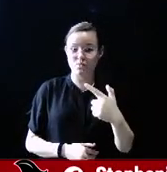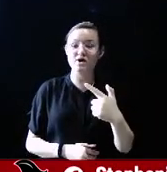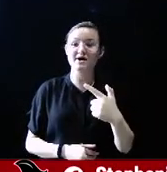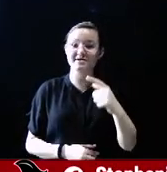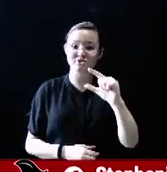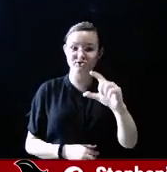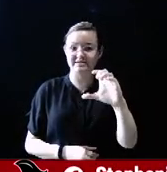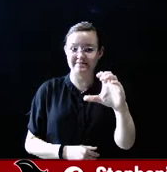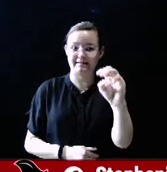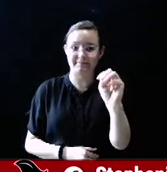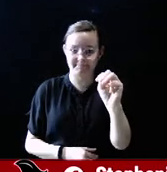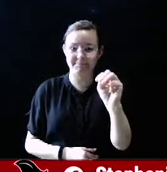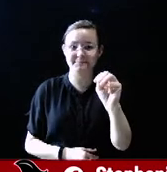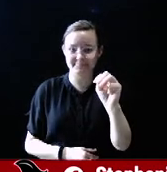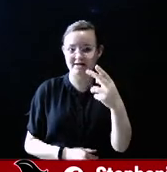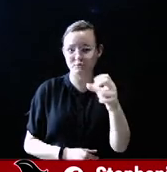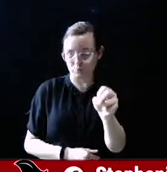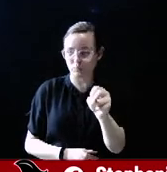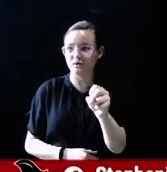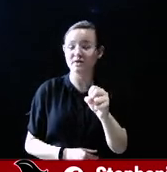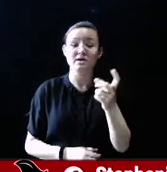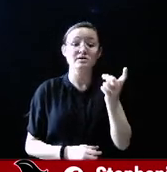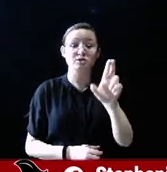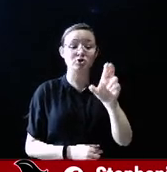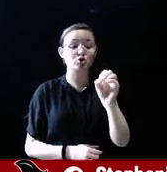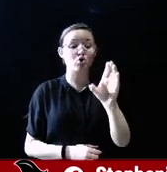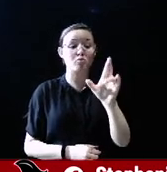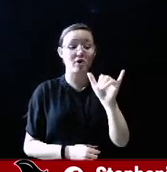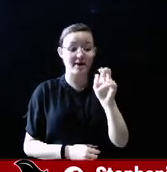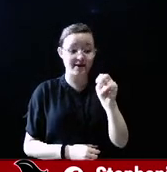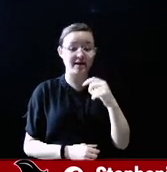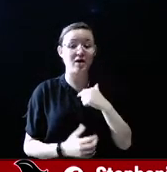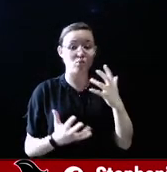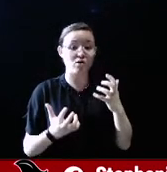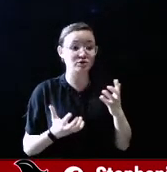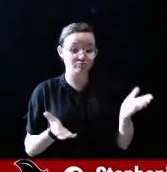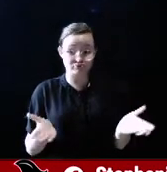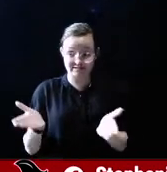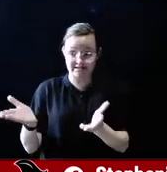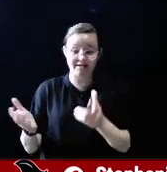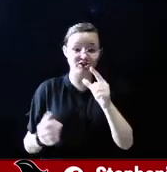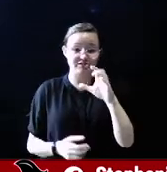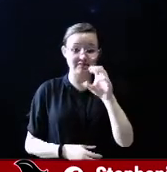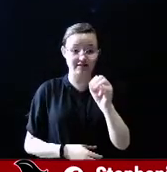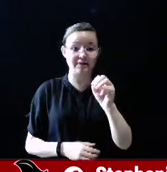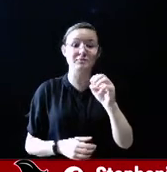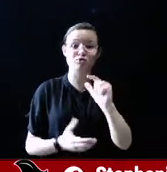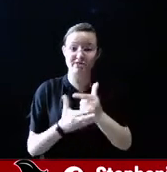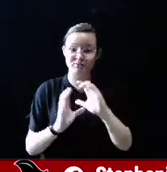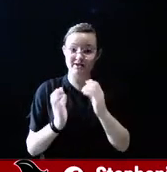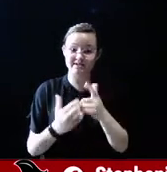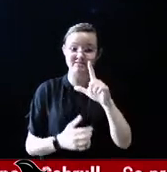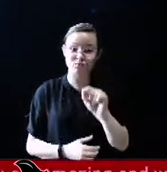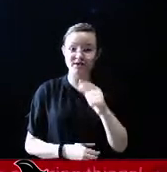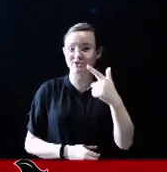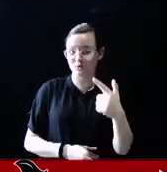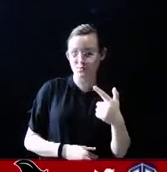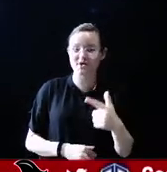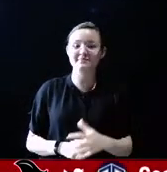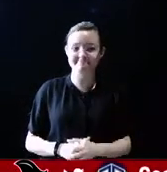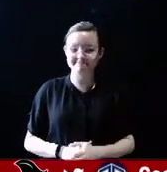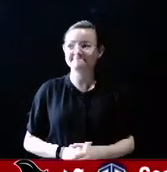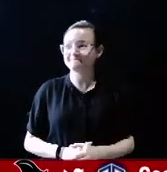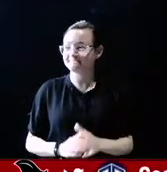2021 of Goose Creek Memorial High School. Dr. O'Brien, I would like to present the Goose Creek Memorial graduating class of